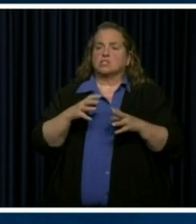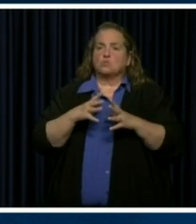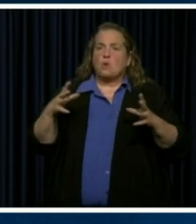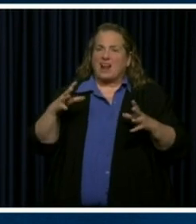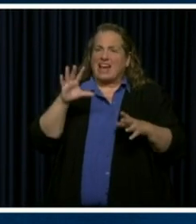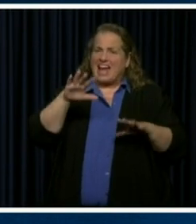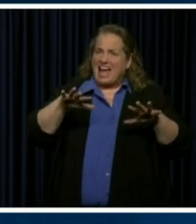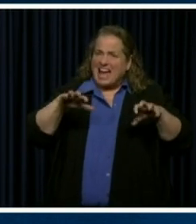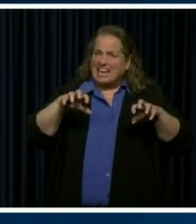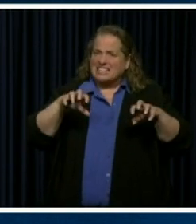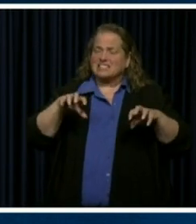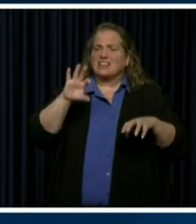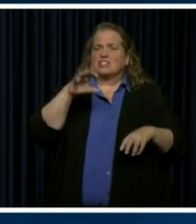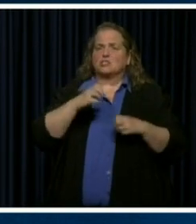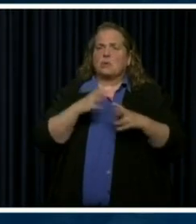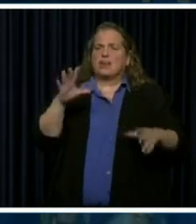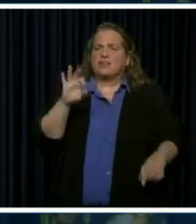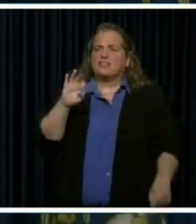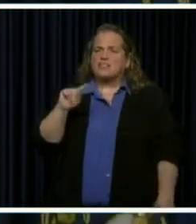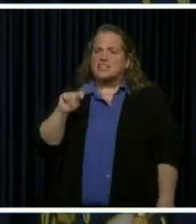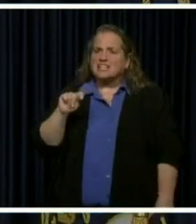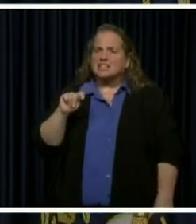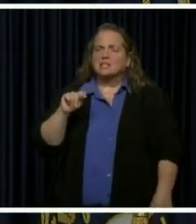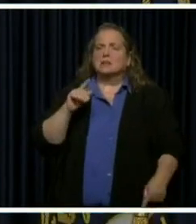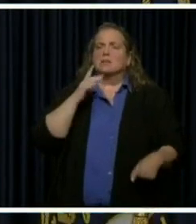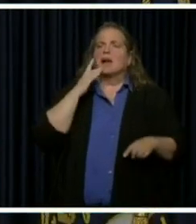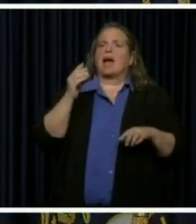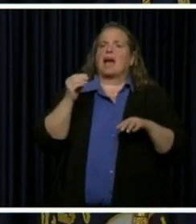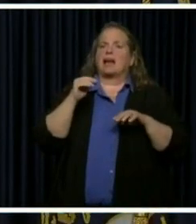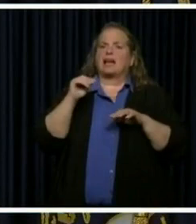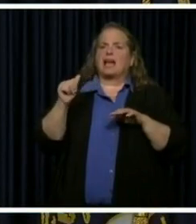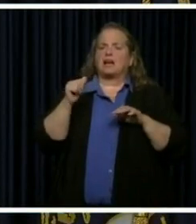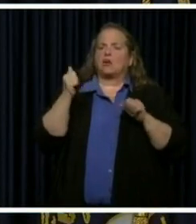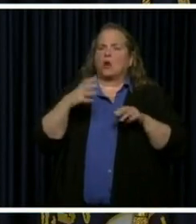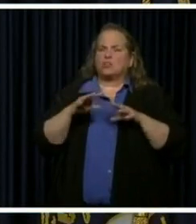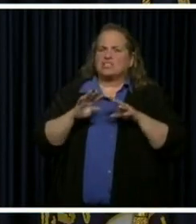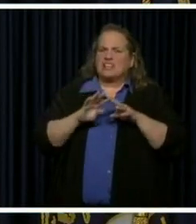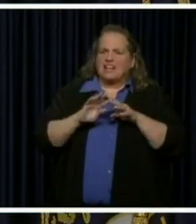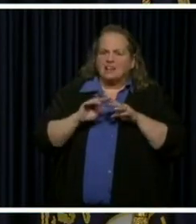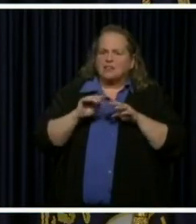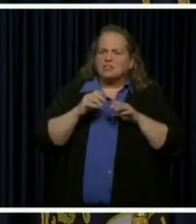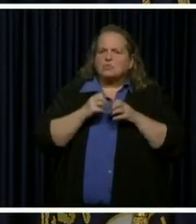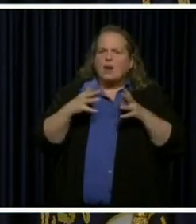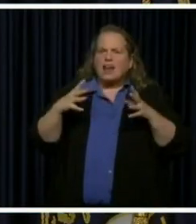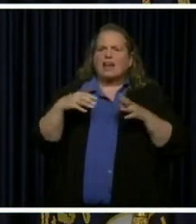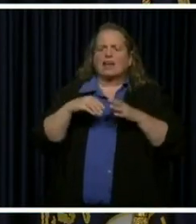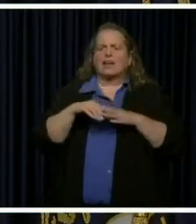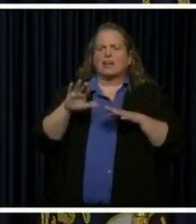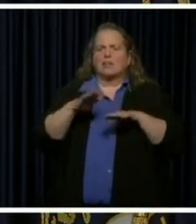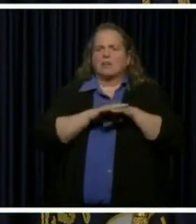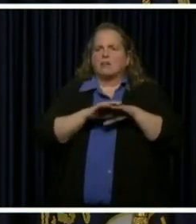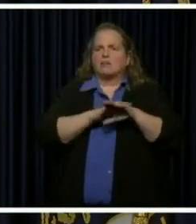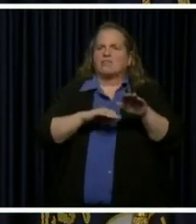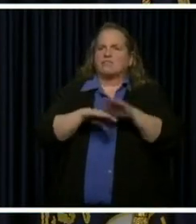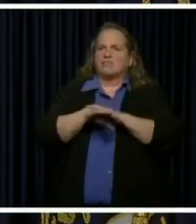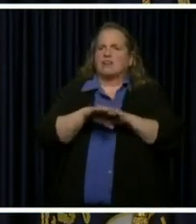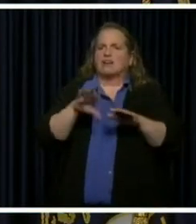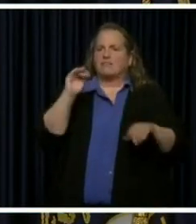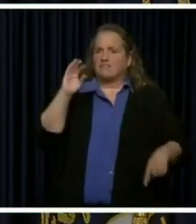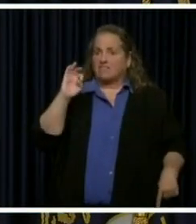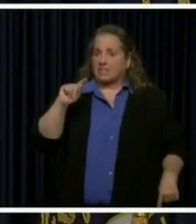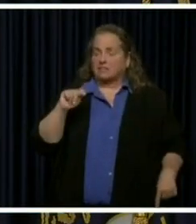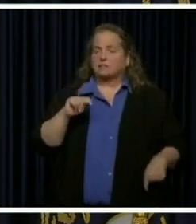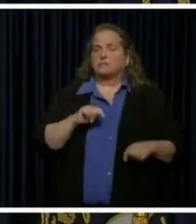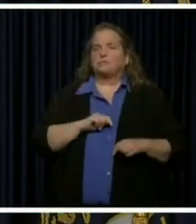feet because the little blood vessels, the capillaries, can leak, and that causes swelling in the far parts of the body, which are the hands and the